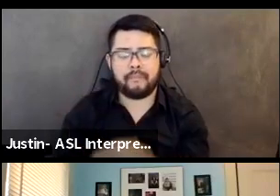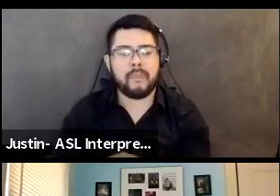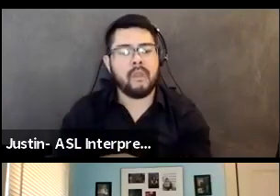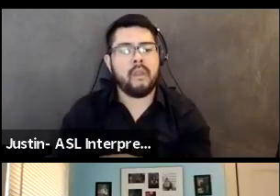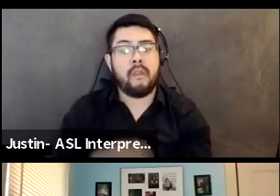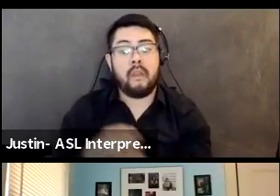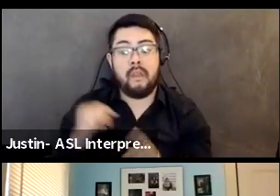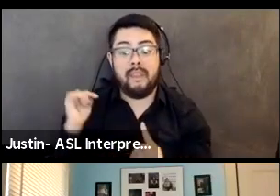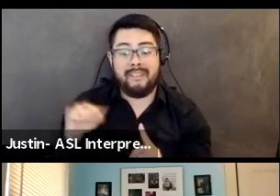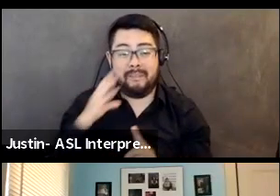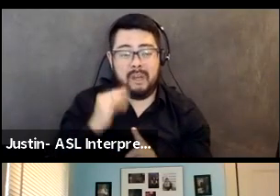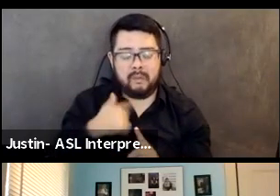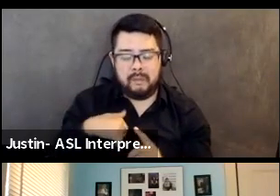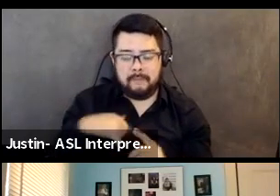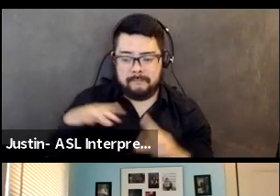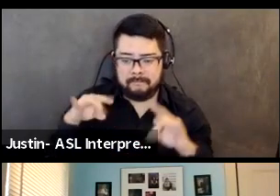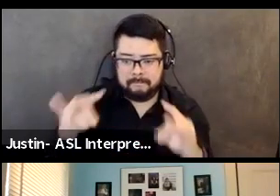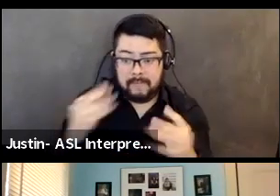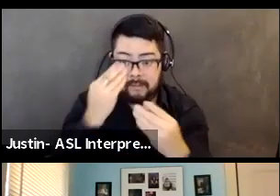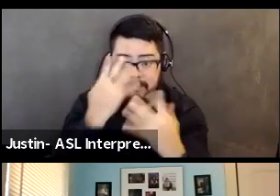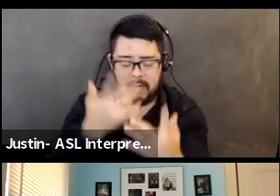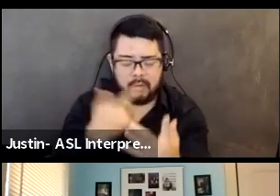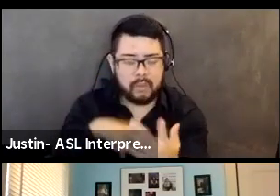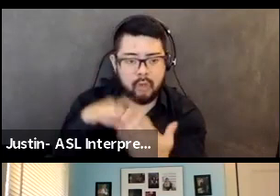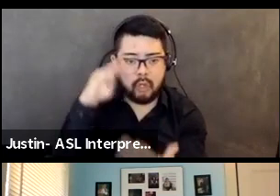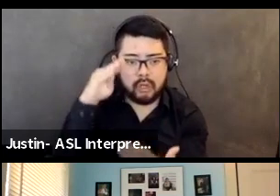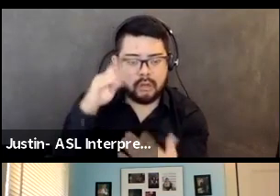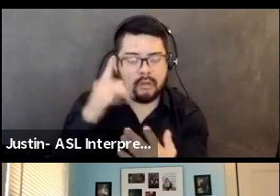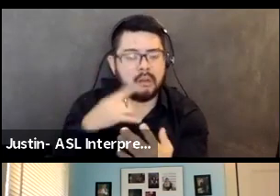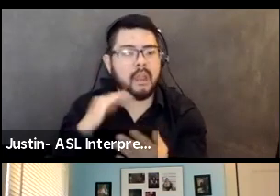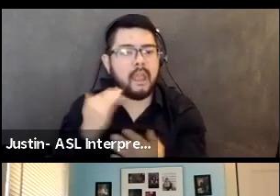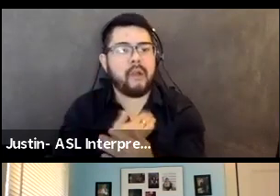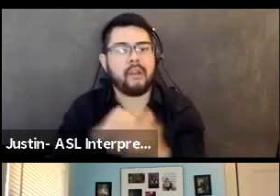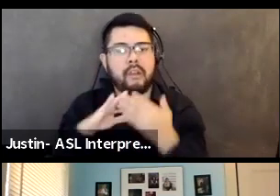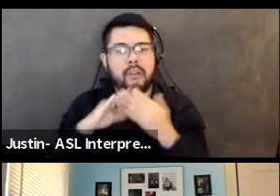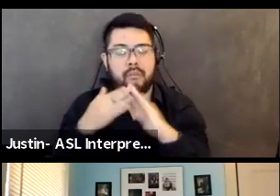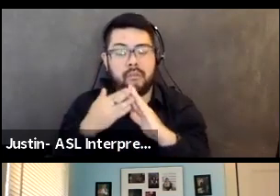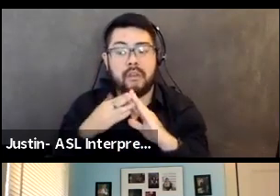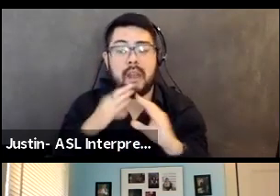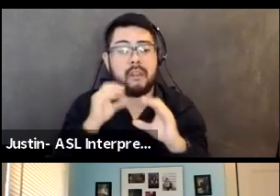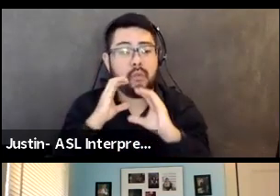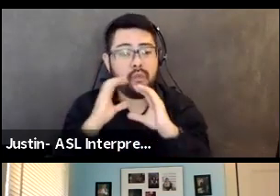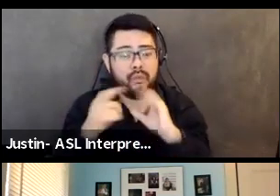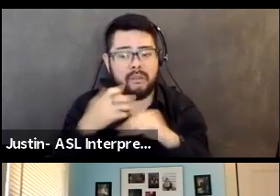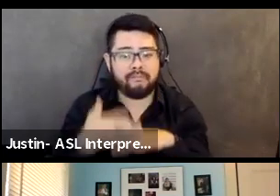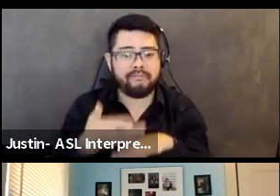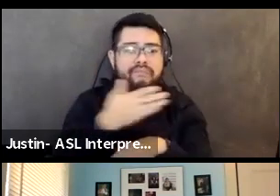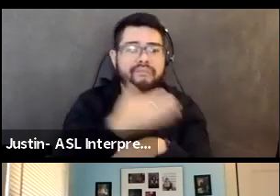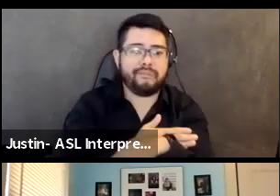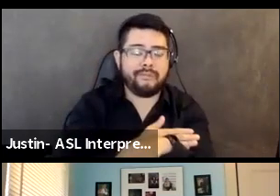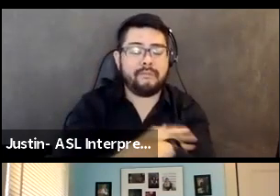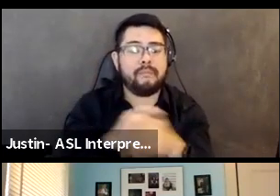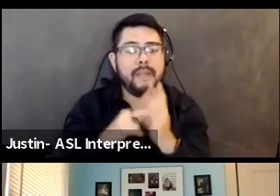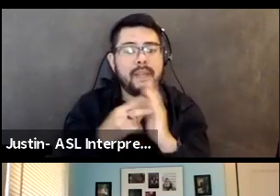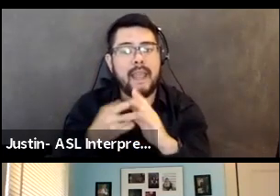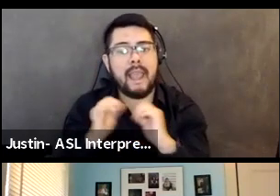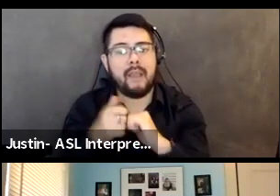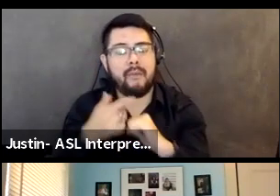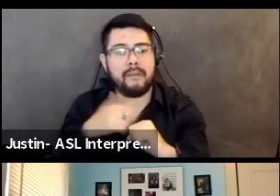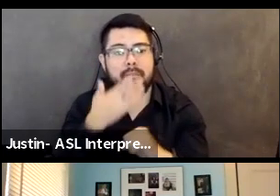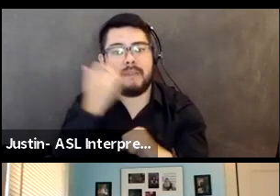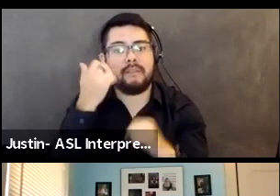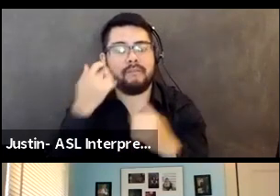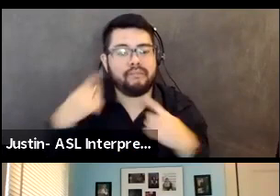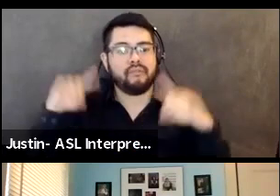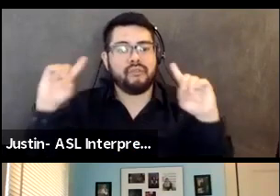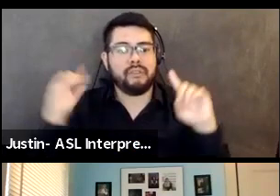experience that we really have to continue to improve our communication around ways to optimize the program